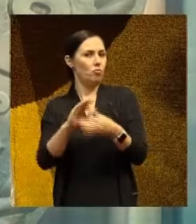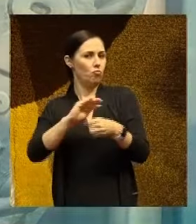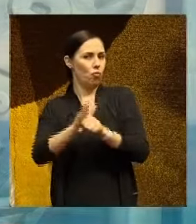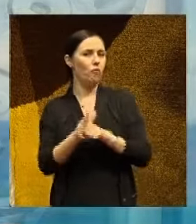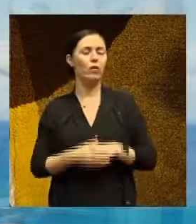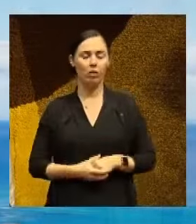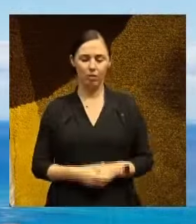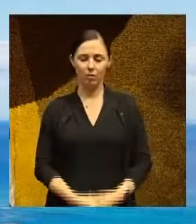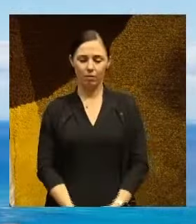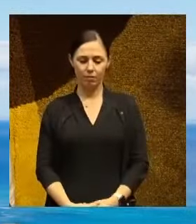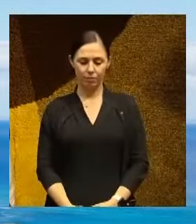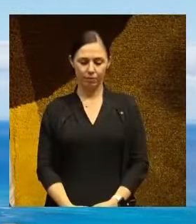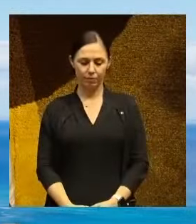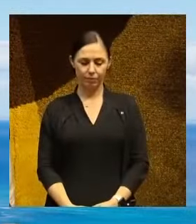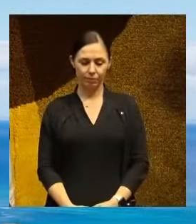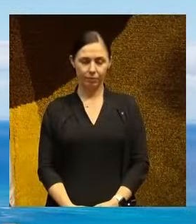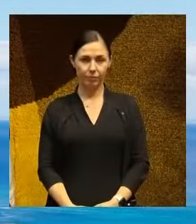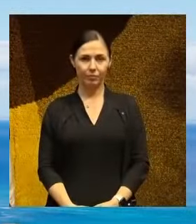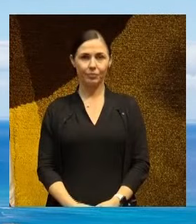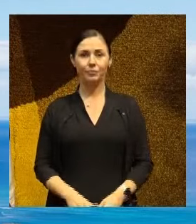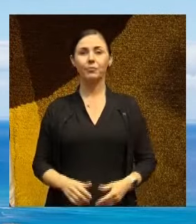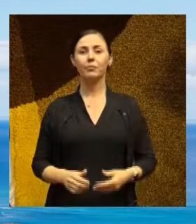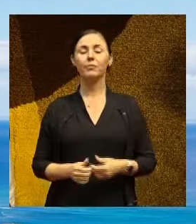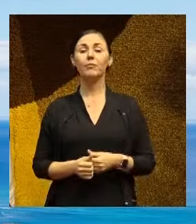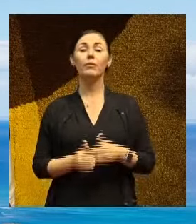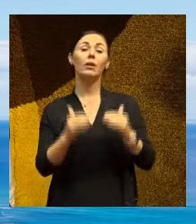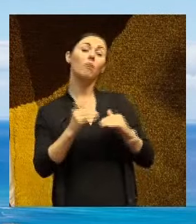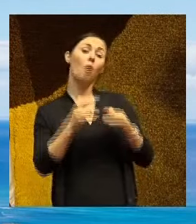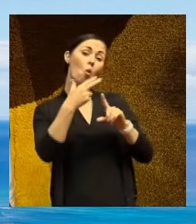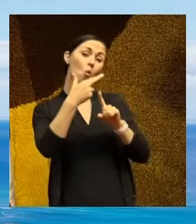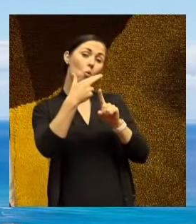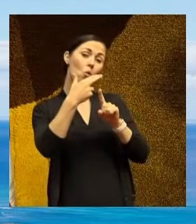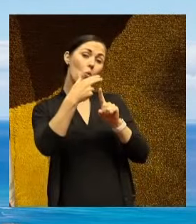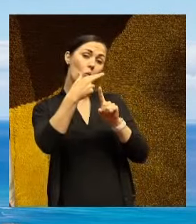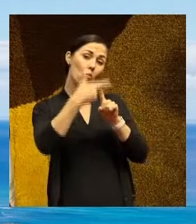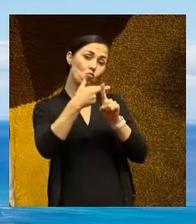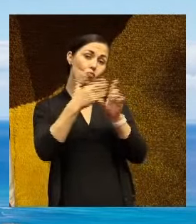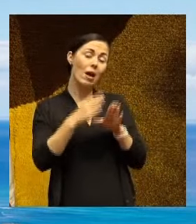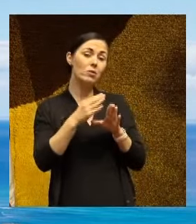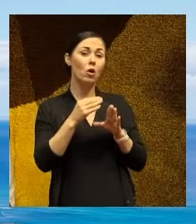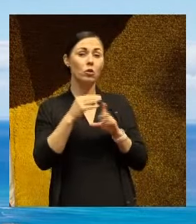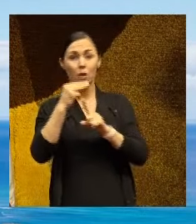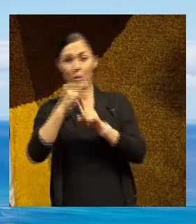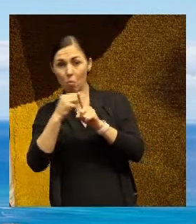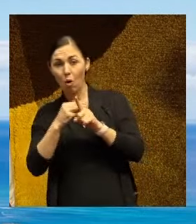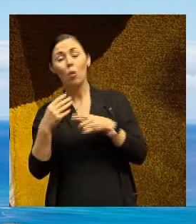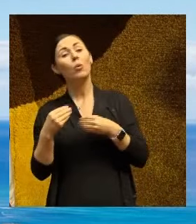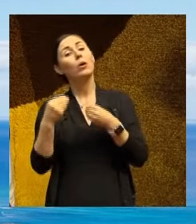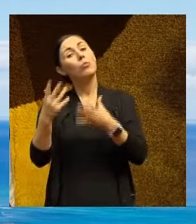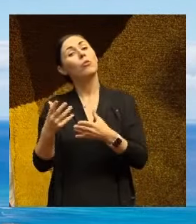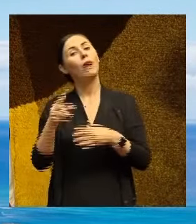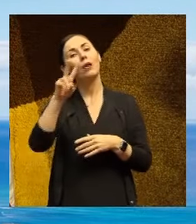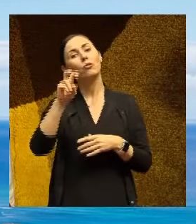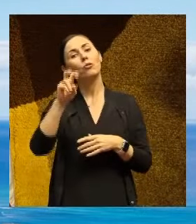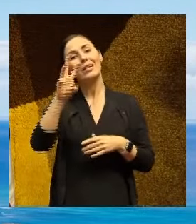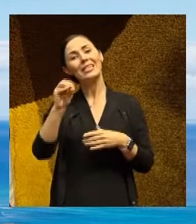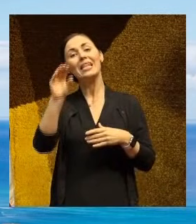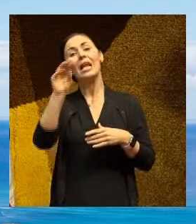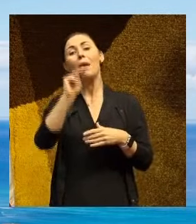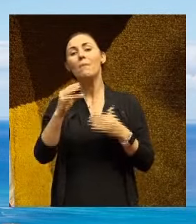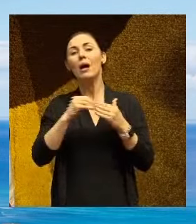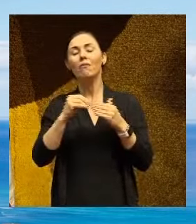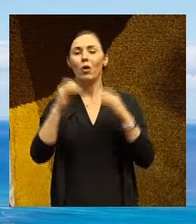To assist renters and homeowners, we've provided $260 million in emergency rent and